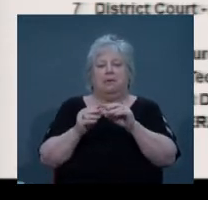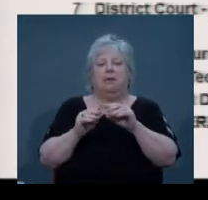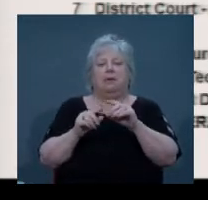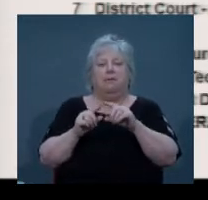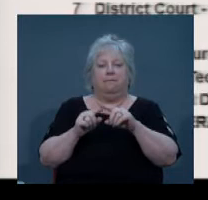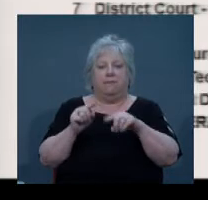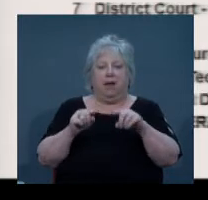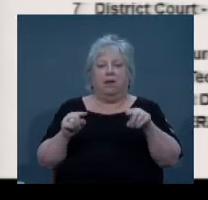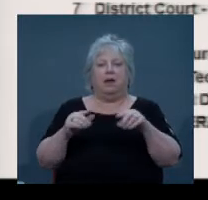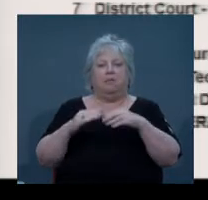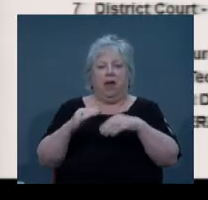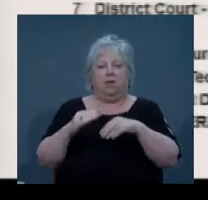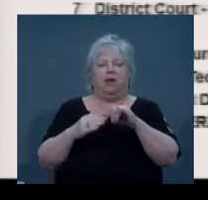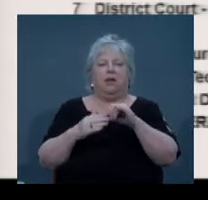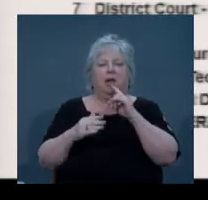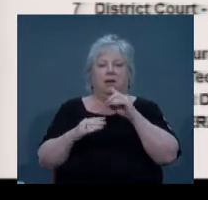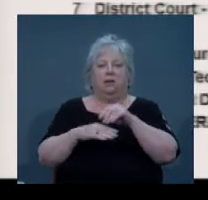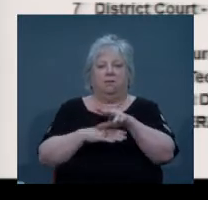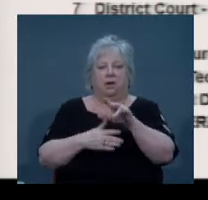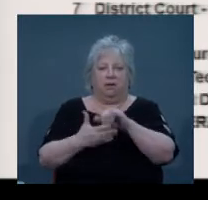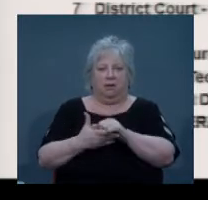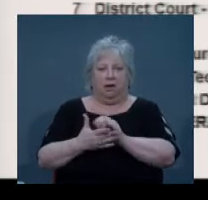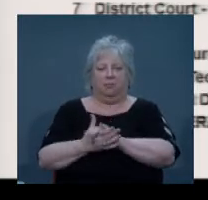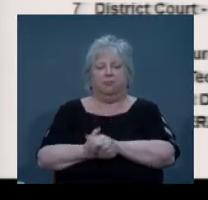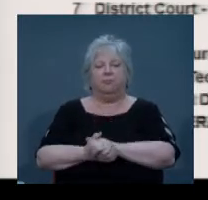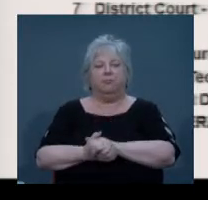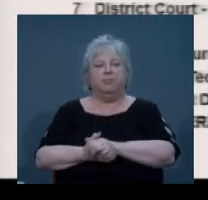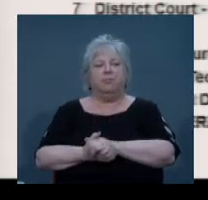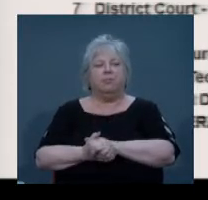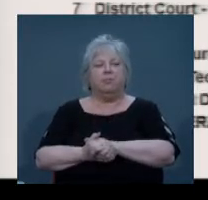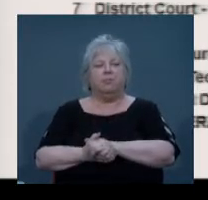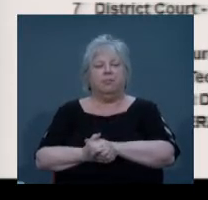that. In addition,